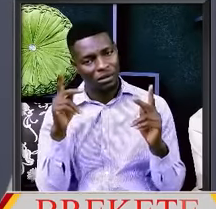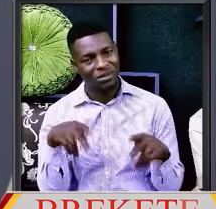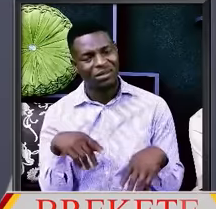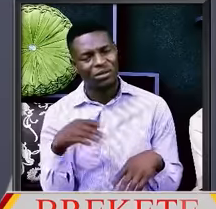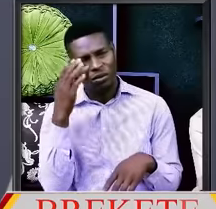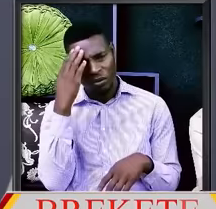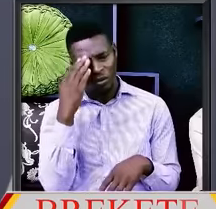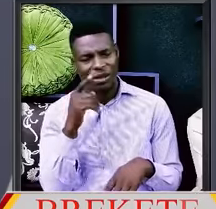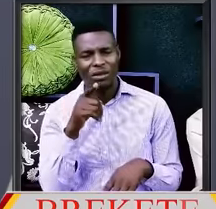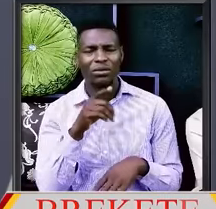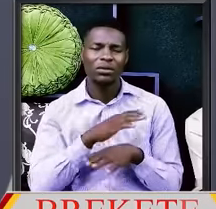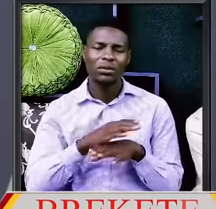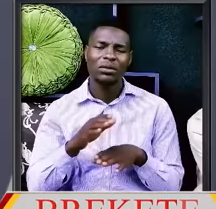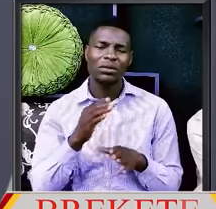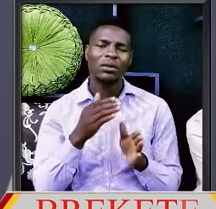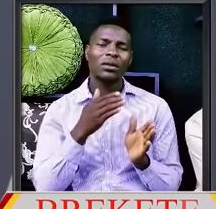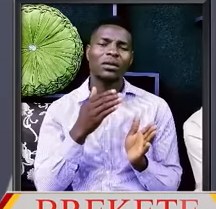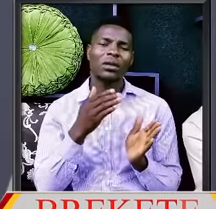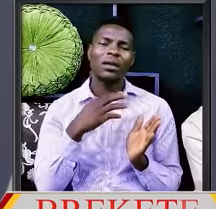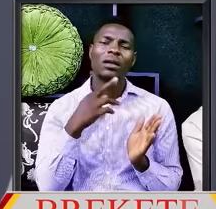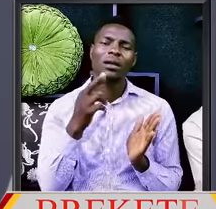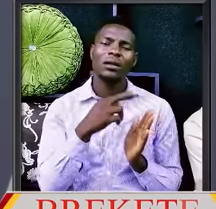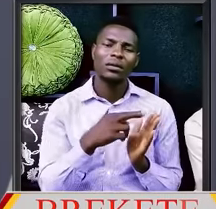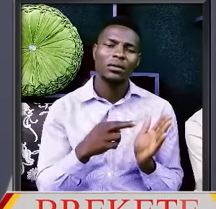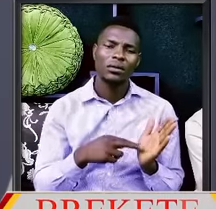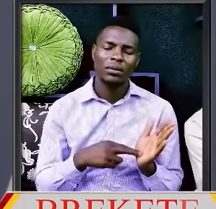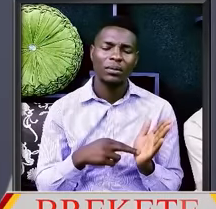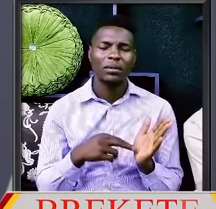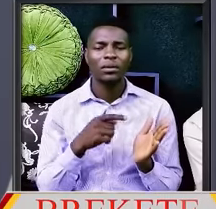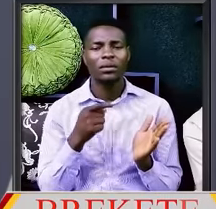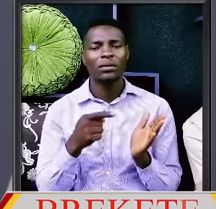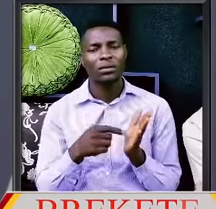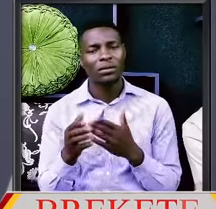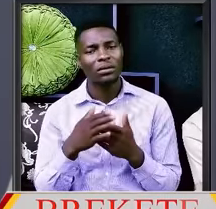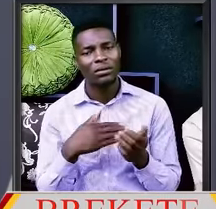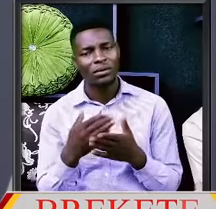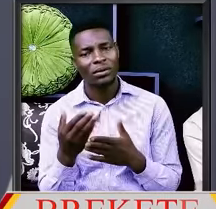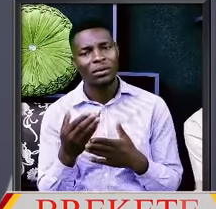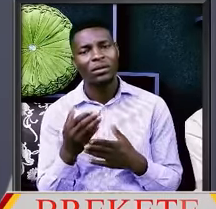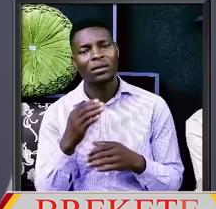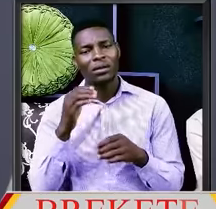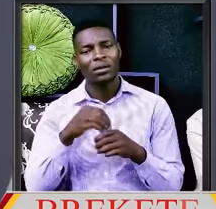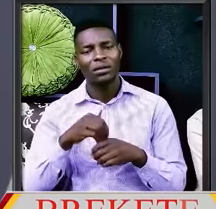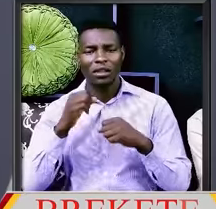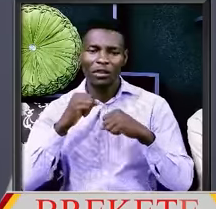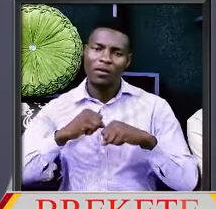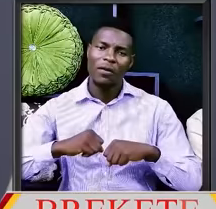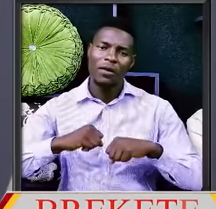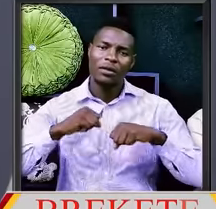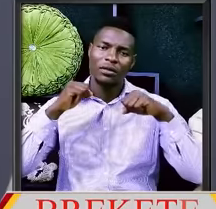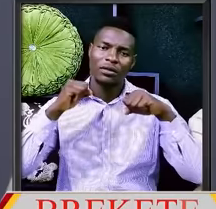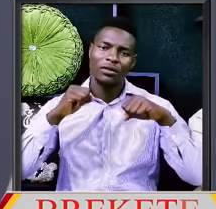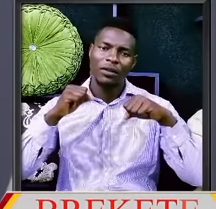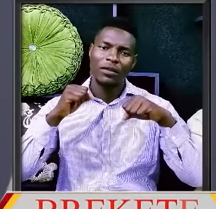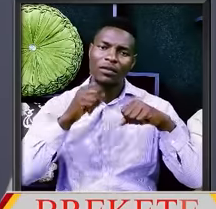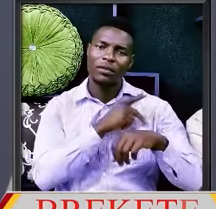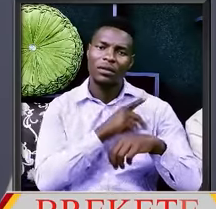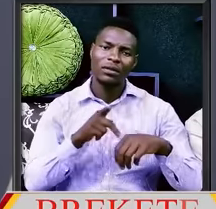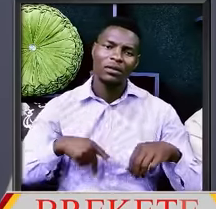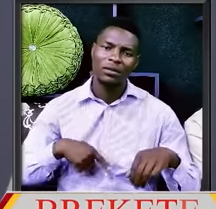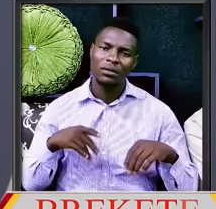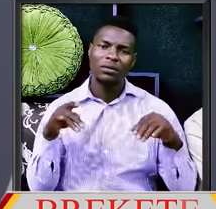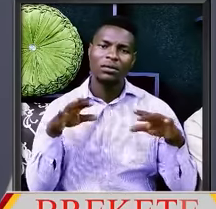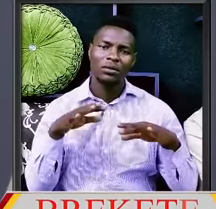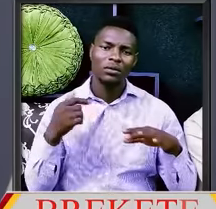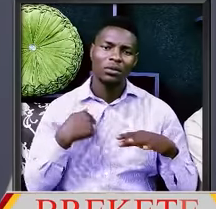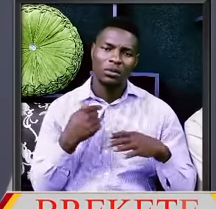report this matter to the elders in council for Chief Palace? We carry the matter